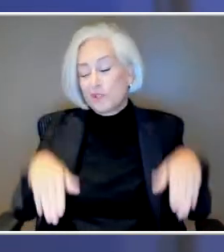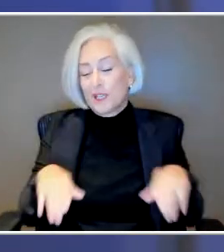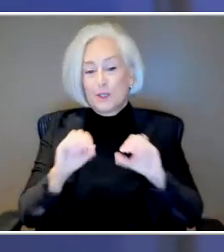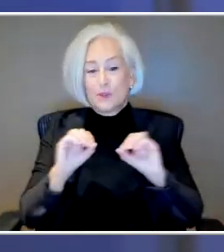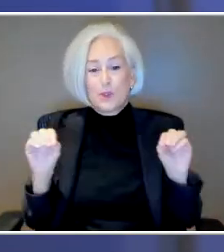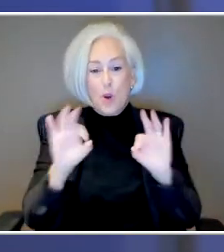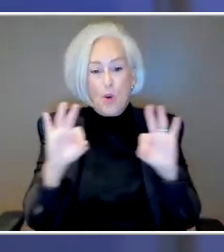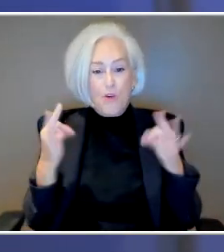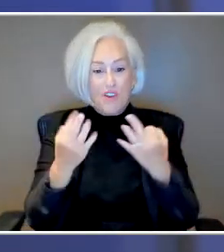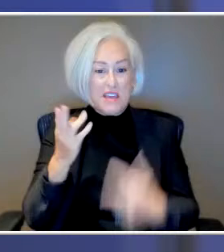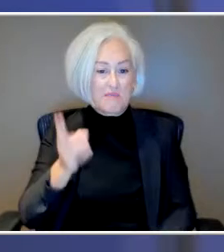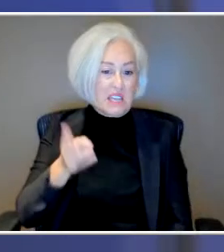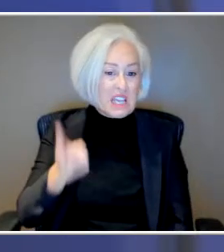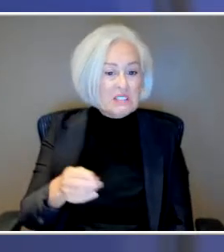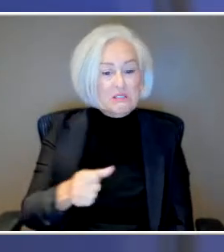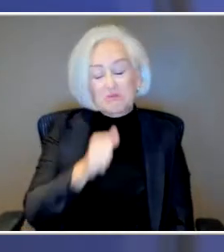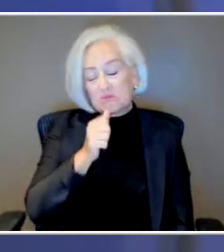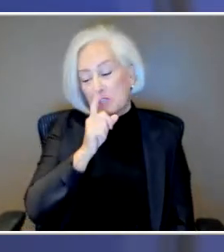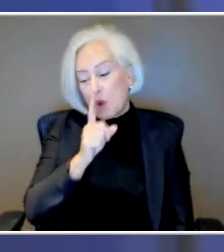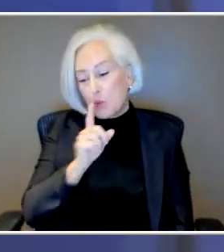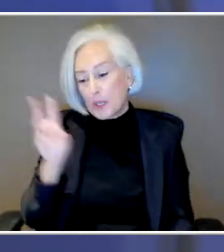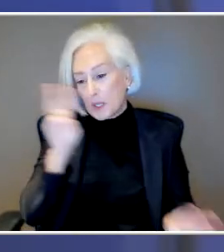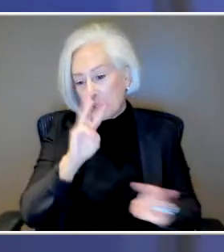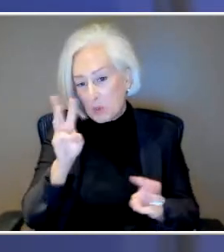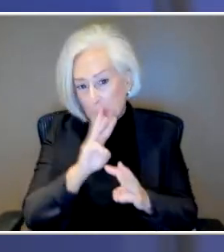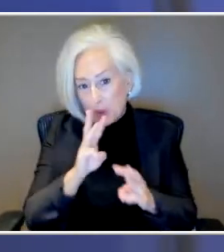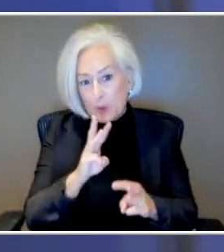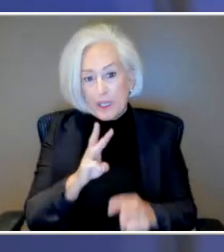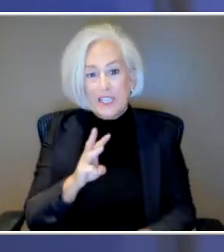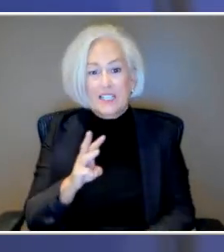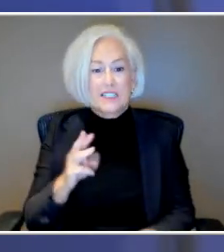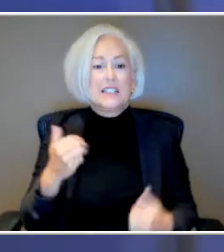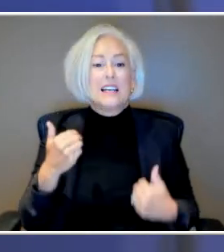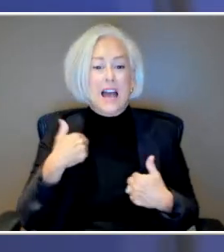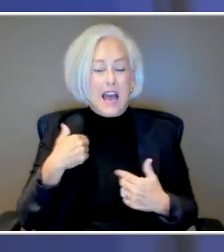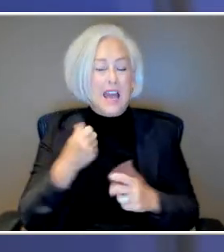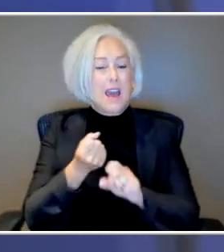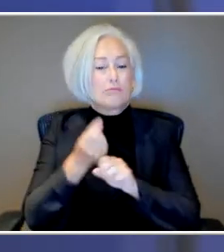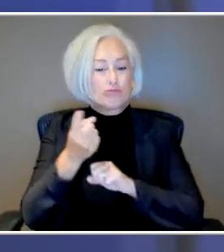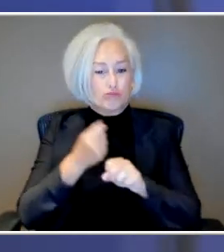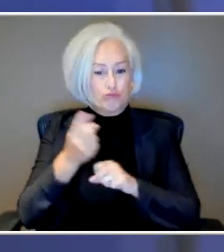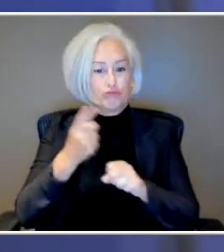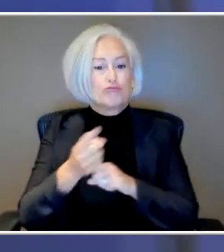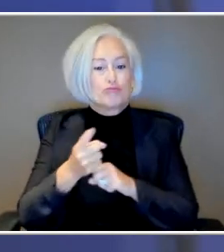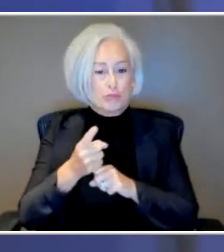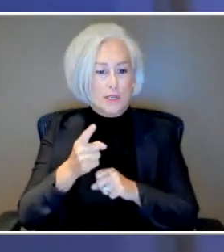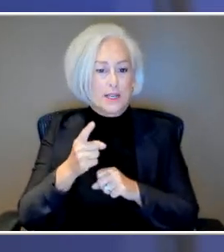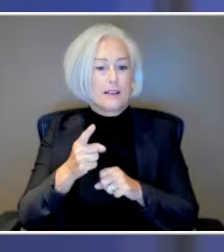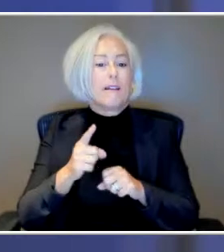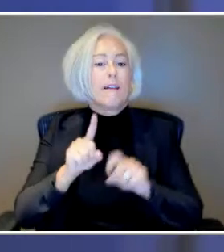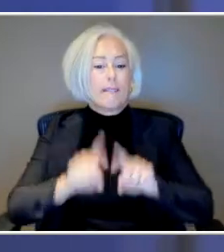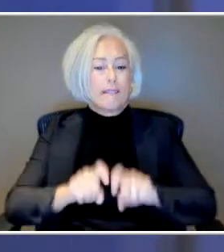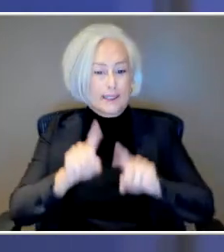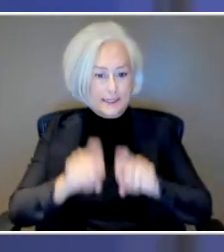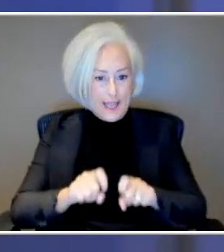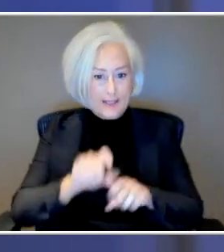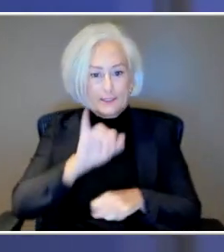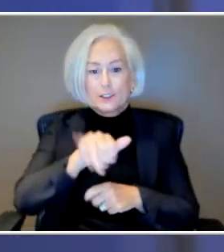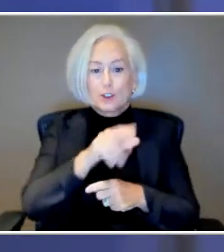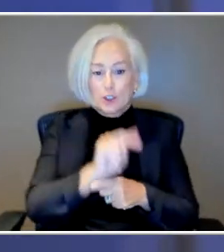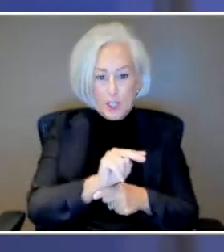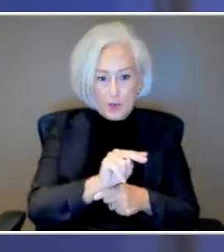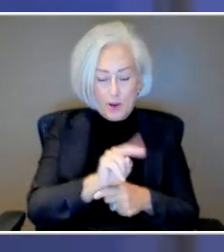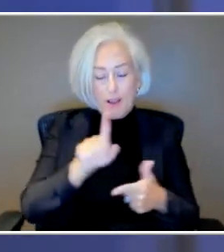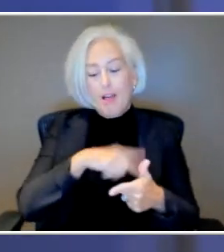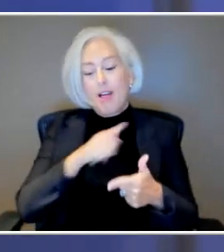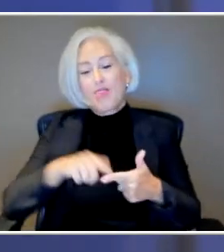and had my annual exam in January, and that's when we did the mammogram. And it went from a mammogram to an ultrasound to the biopsy that